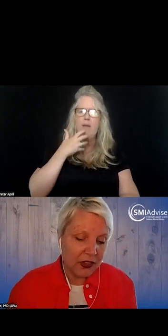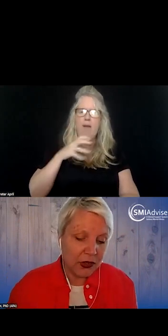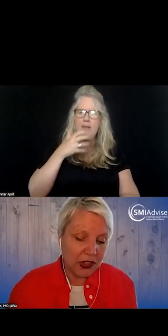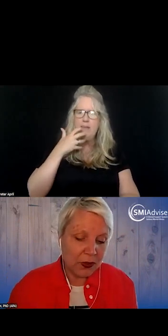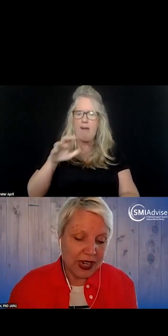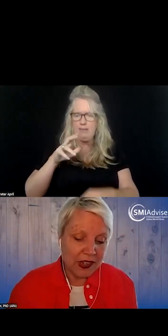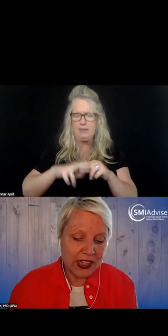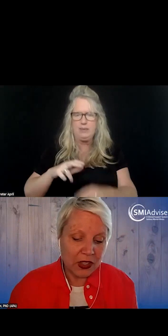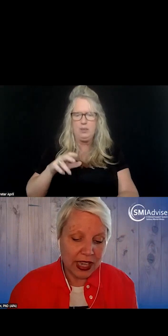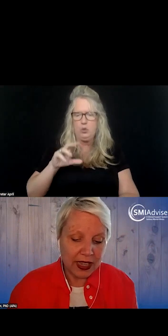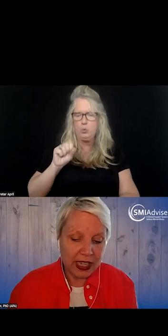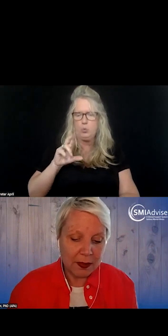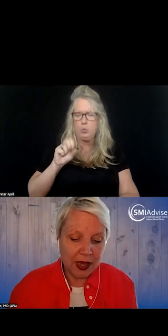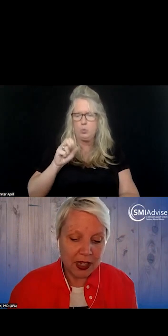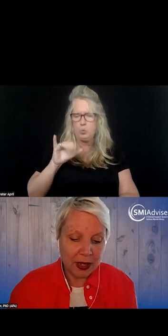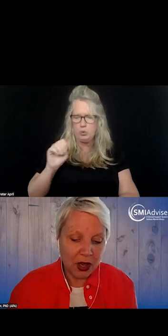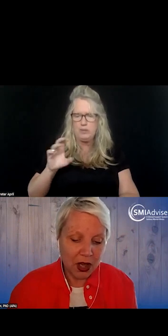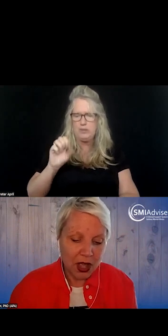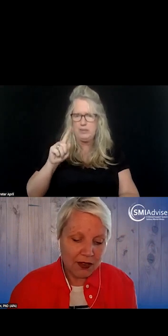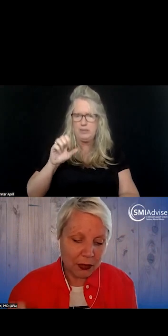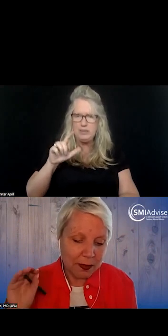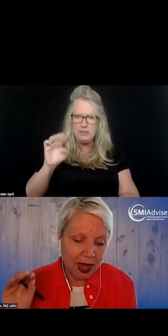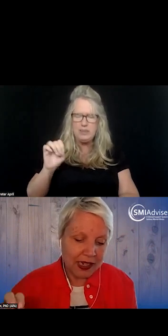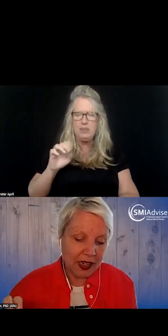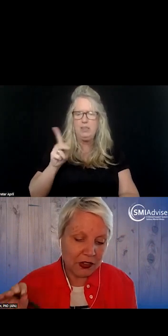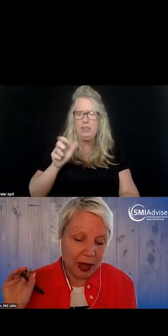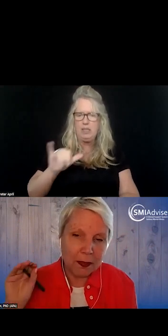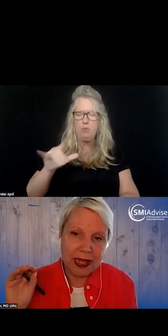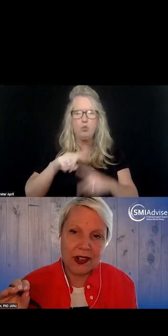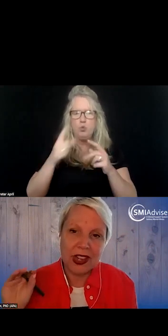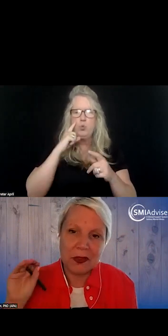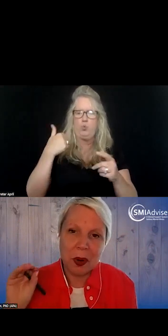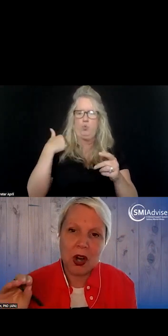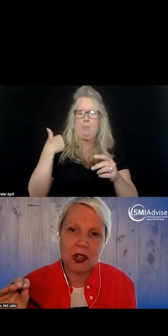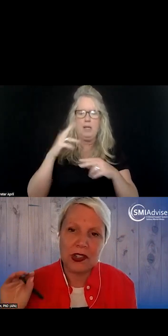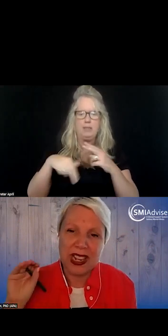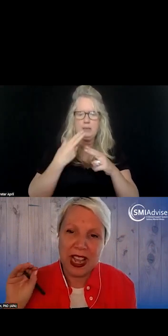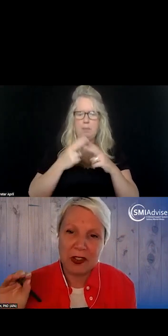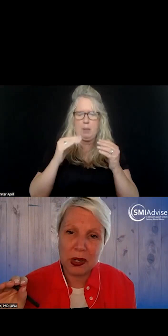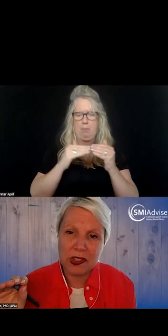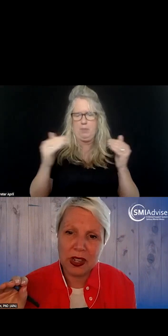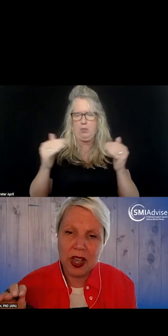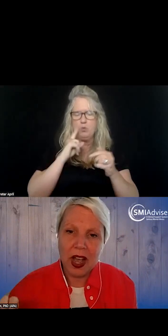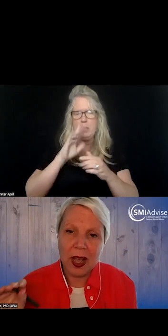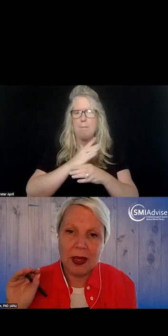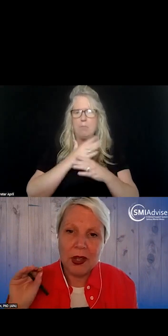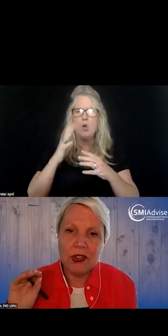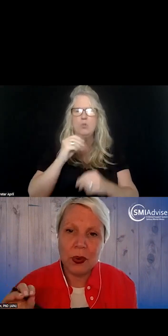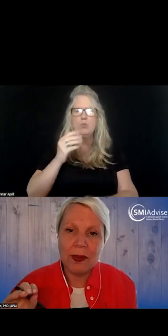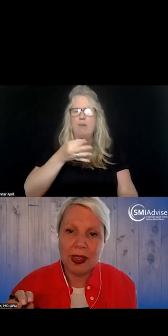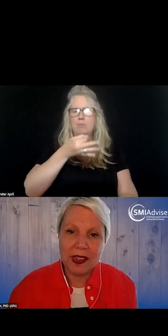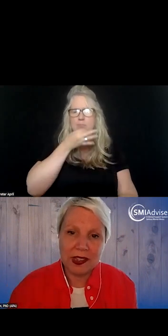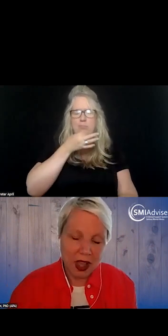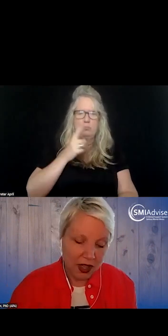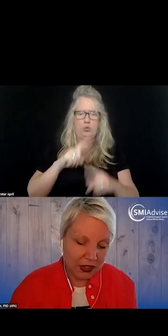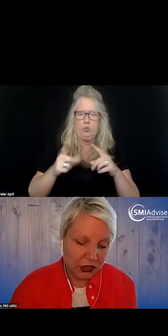today. Susie Reese, Steele Kelly, and Bianca McCall for reminding us about peers as partners and experts who